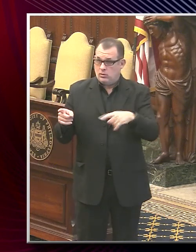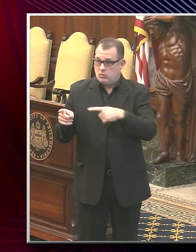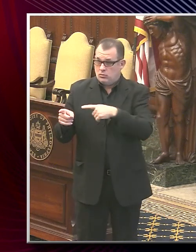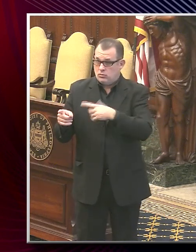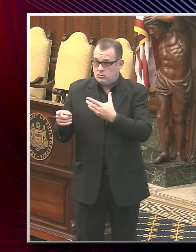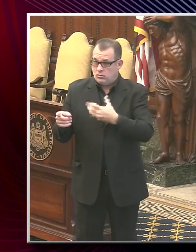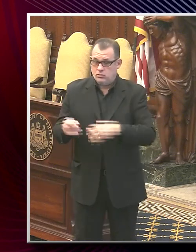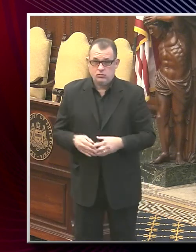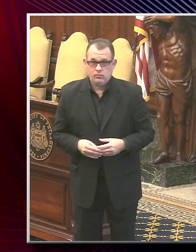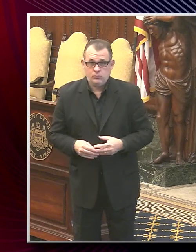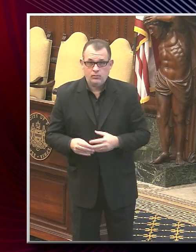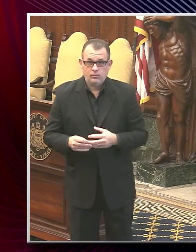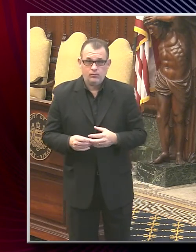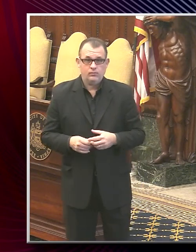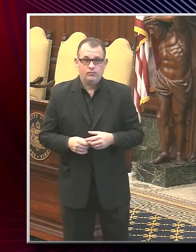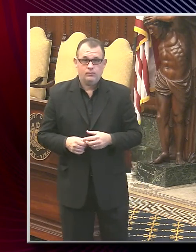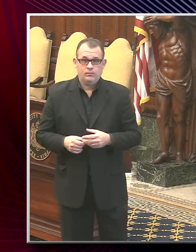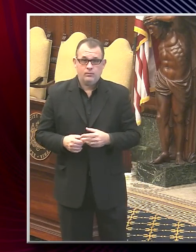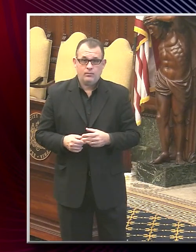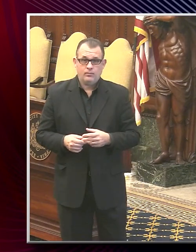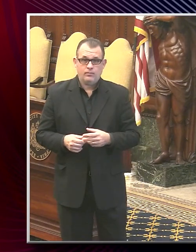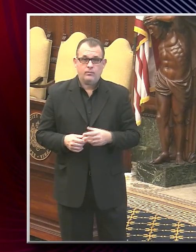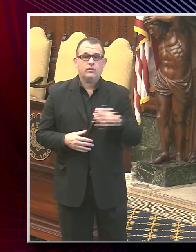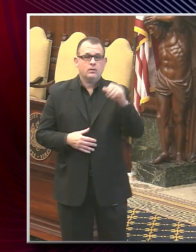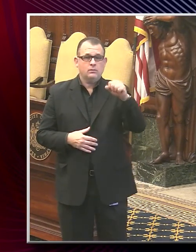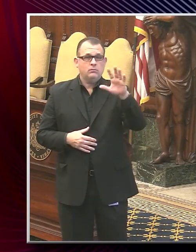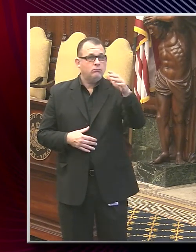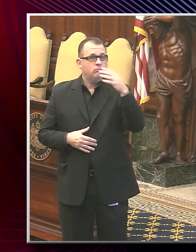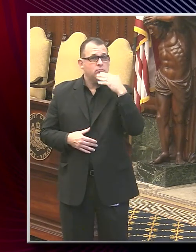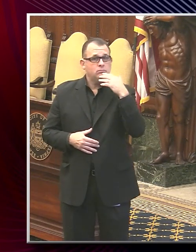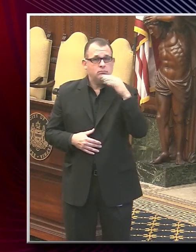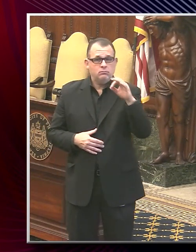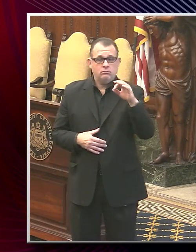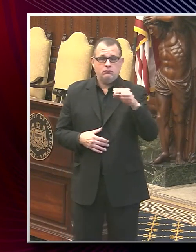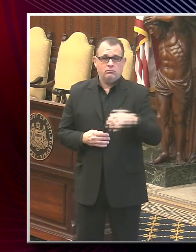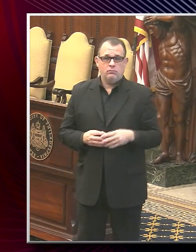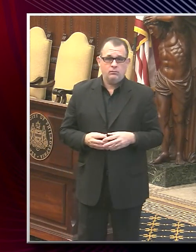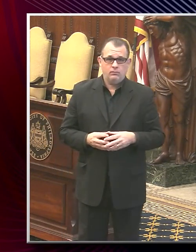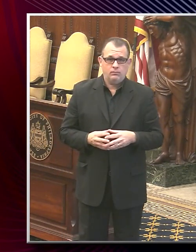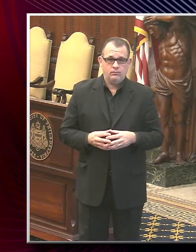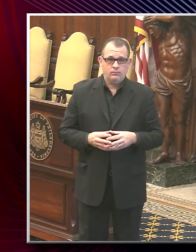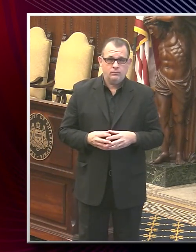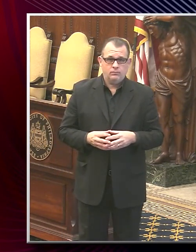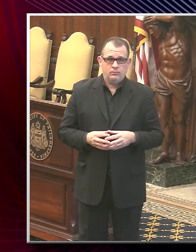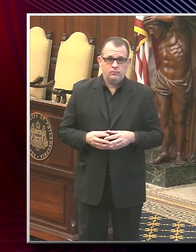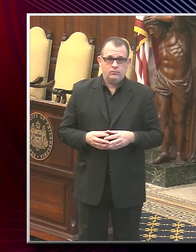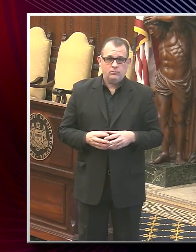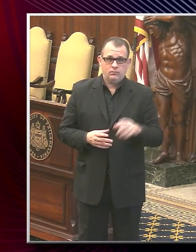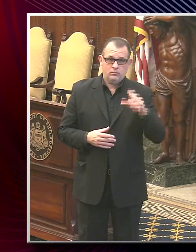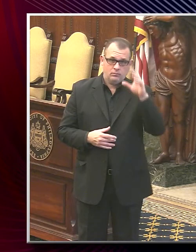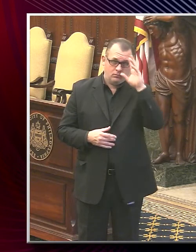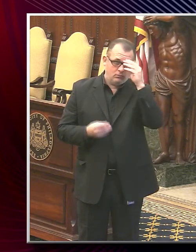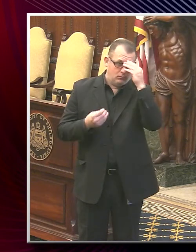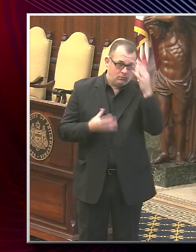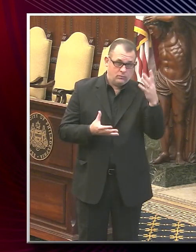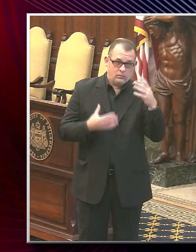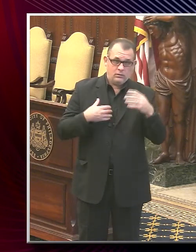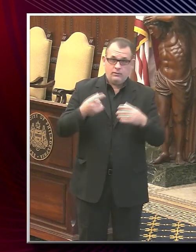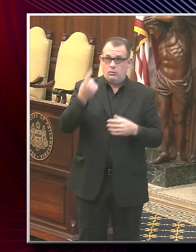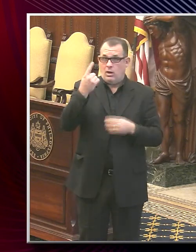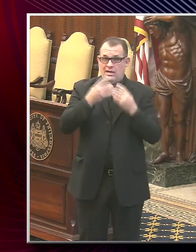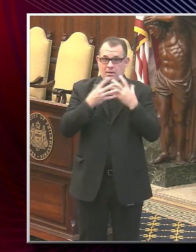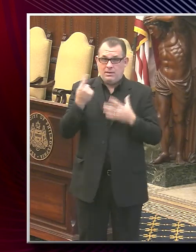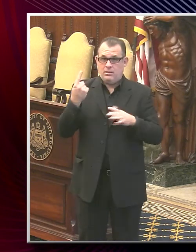question. Yes, thank you, Mr. Dunn. Commissioner Carney, we've had one inmate death related